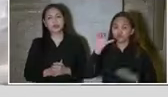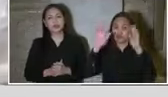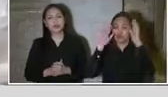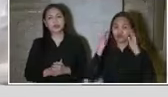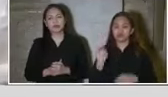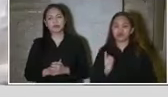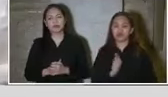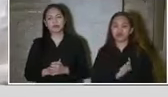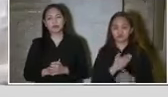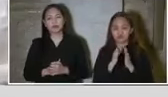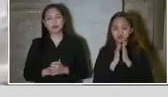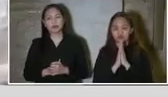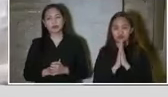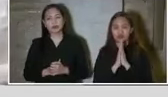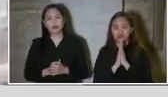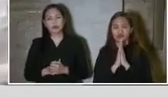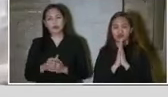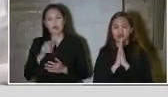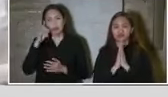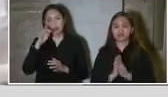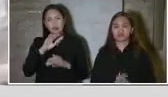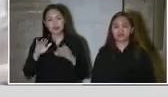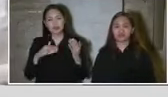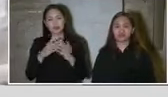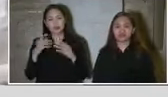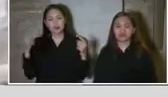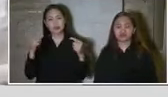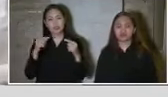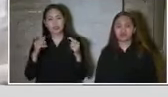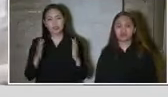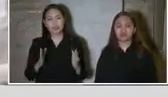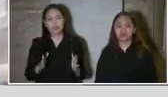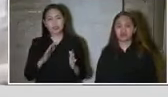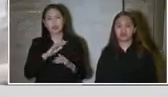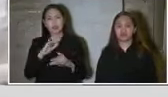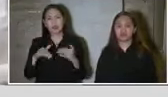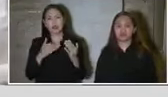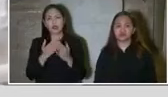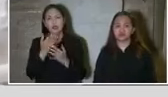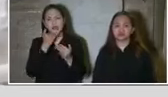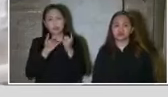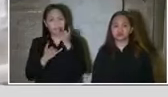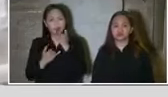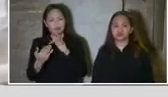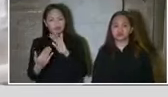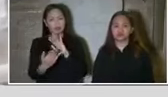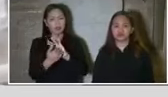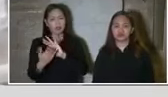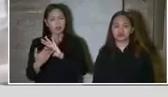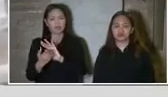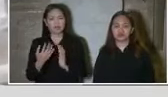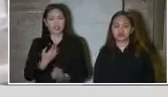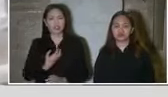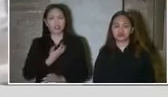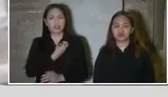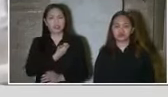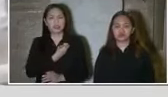prayer. For all our enemies and anyone who may have wronged us or hurt us